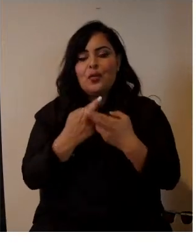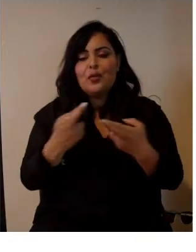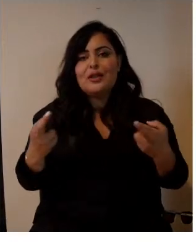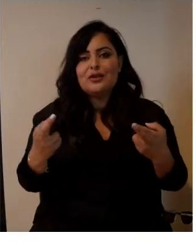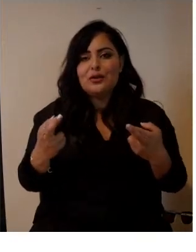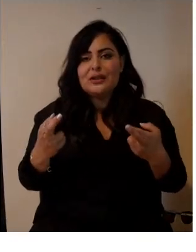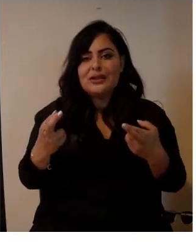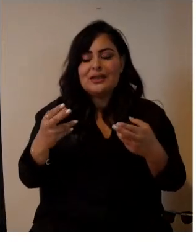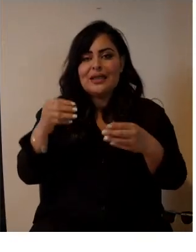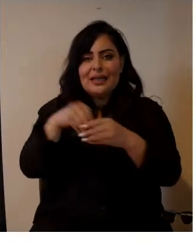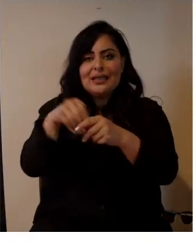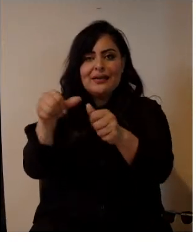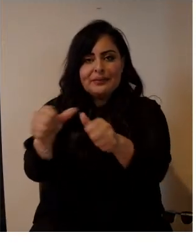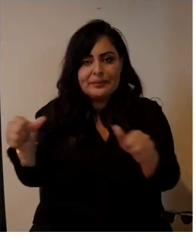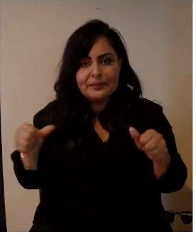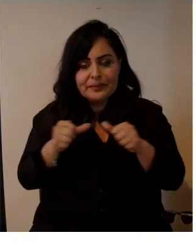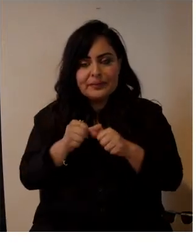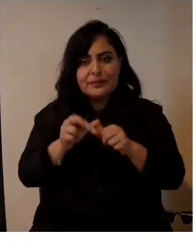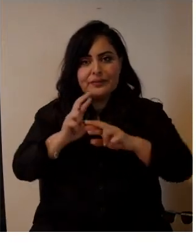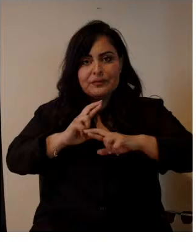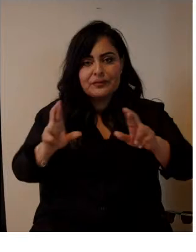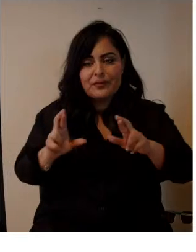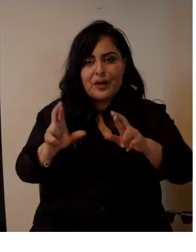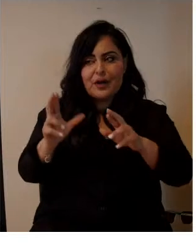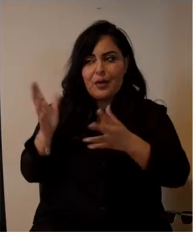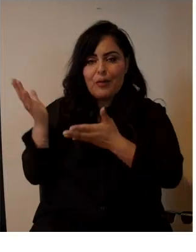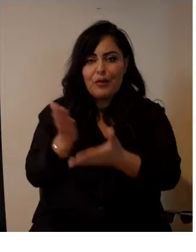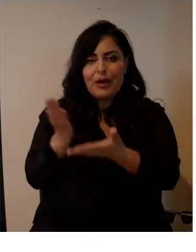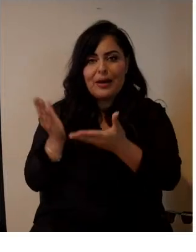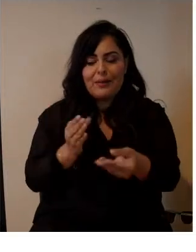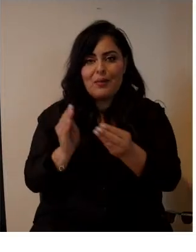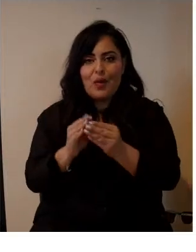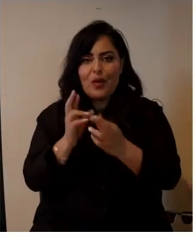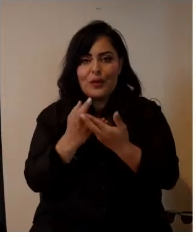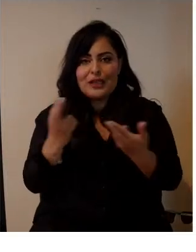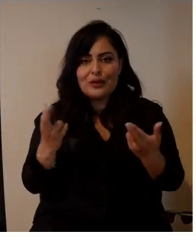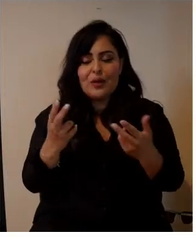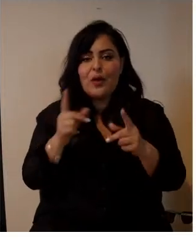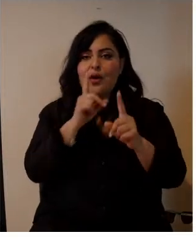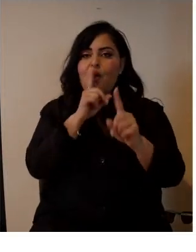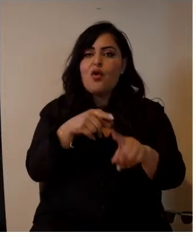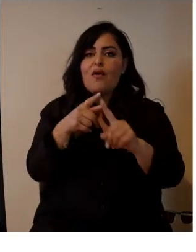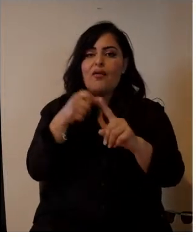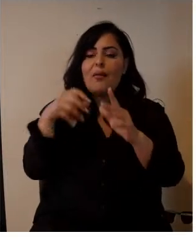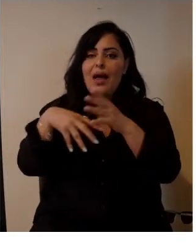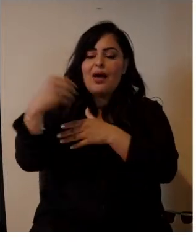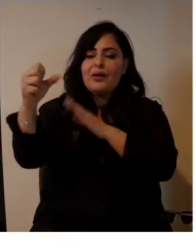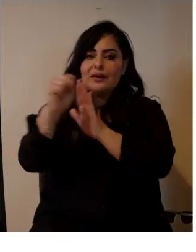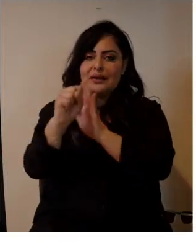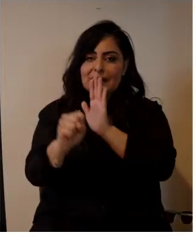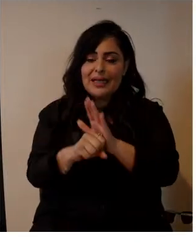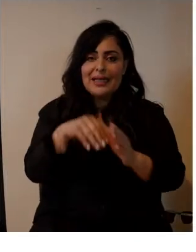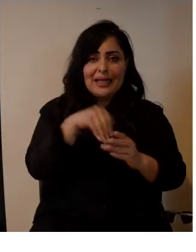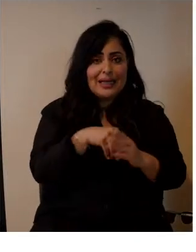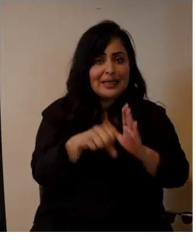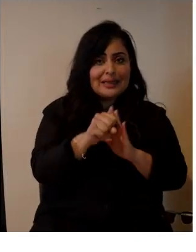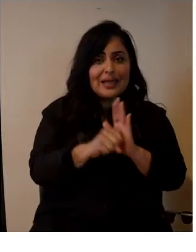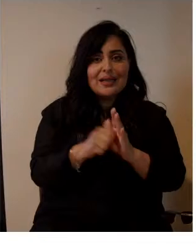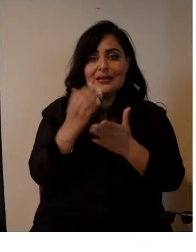at the incident and are continuing to trickle in. We've ordered resources from out of the state, around the state,